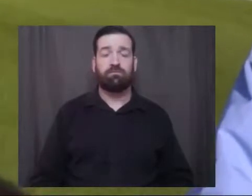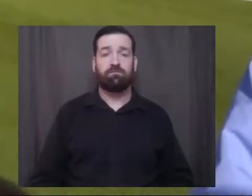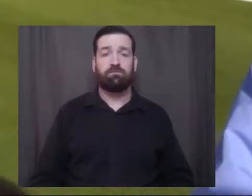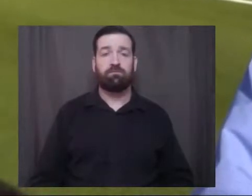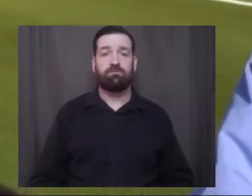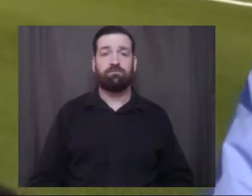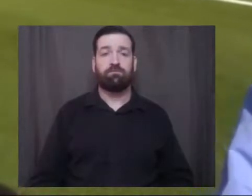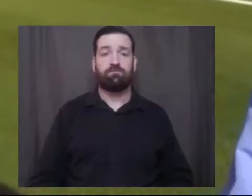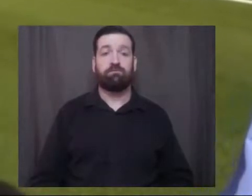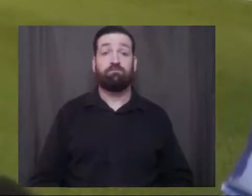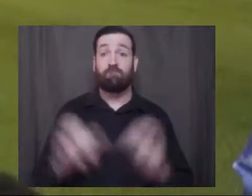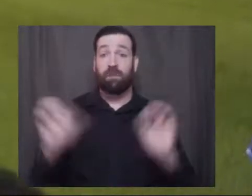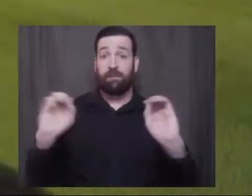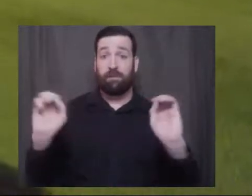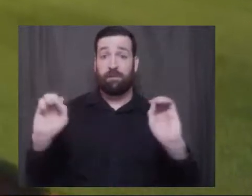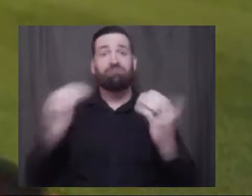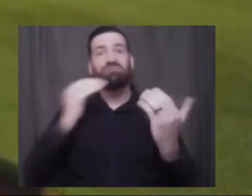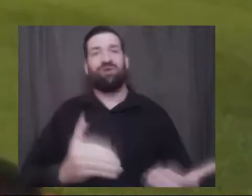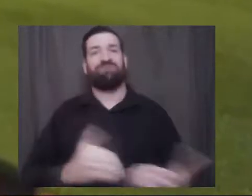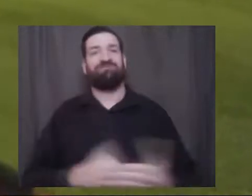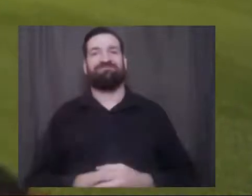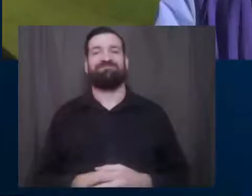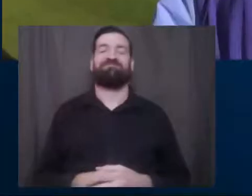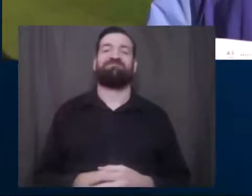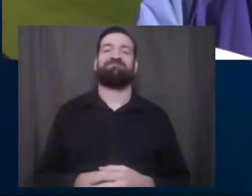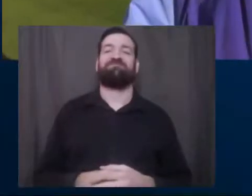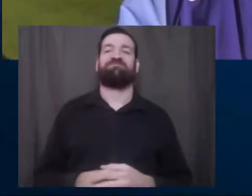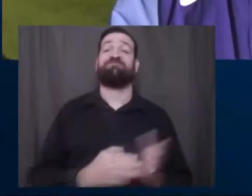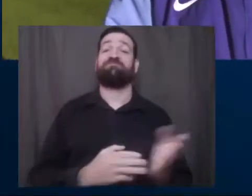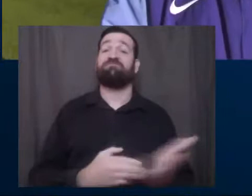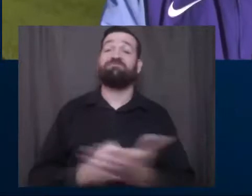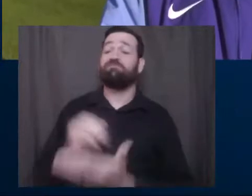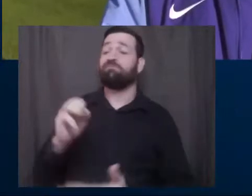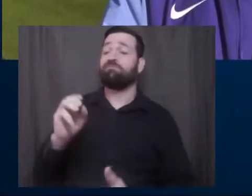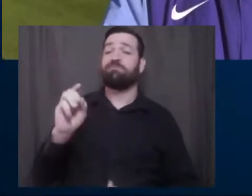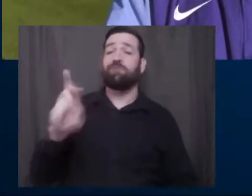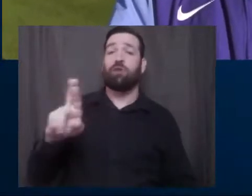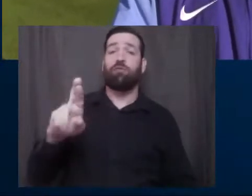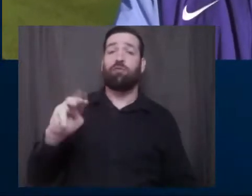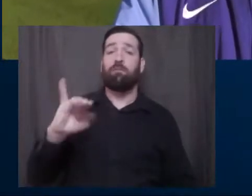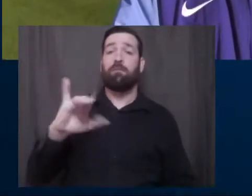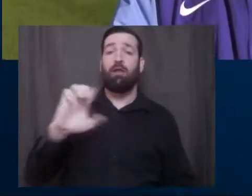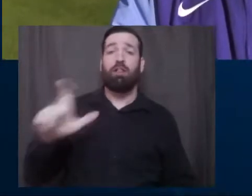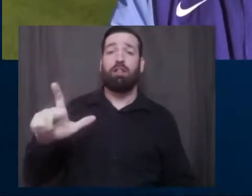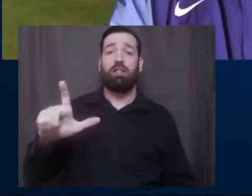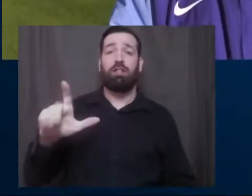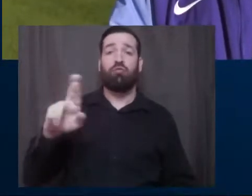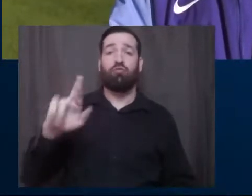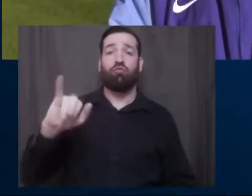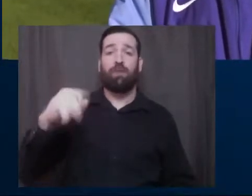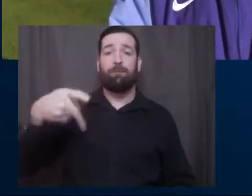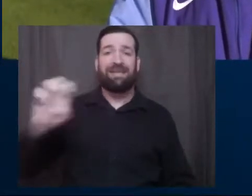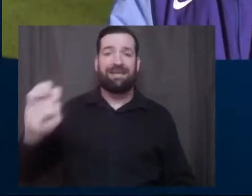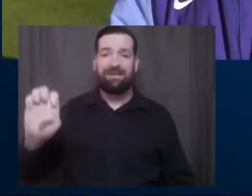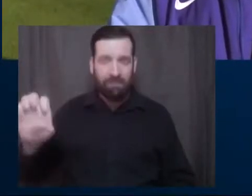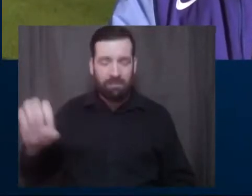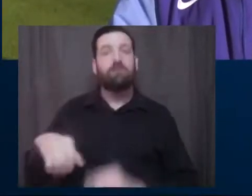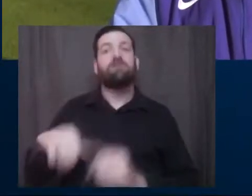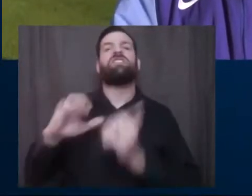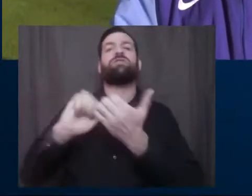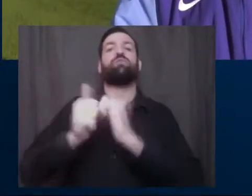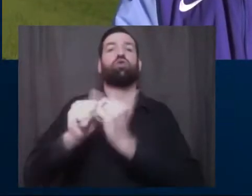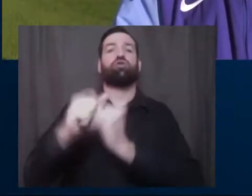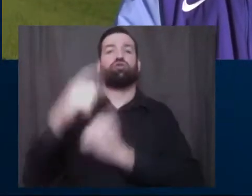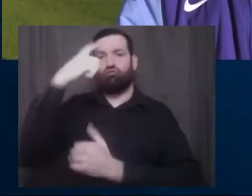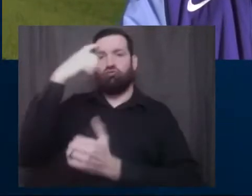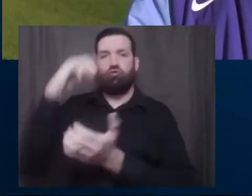Nope, we are good. Okay, so let's get to Dr. Michael Rippey. He's a neurologist, a sports neurologist here with our health system. Dr. Rippey,